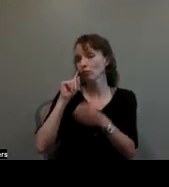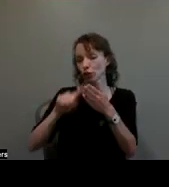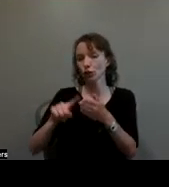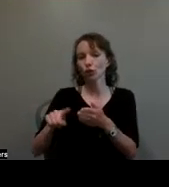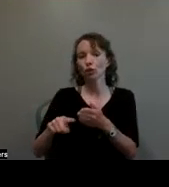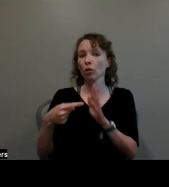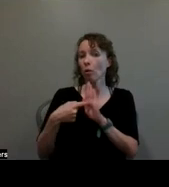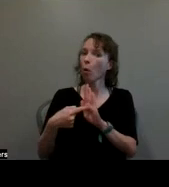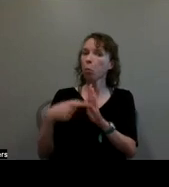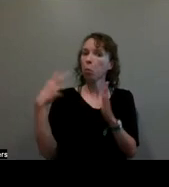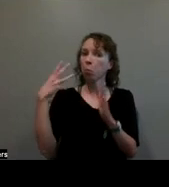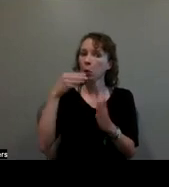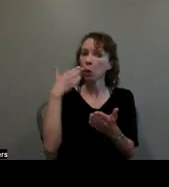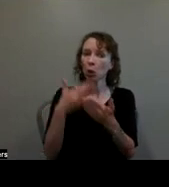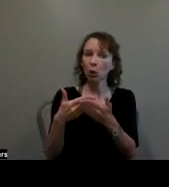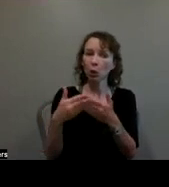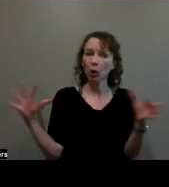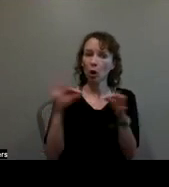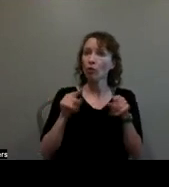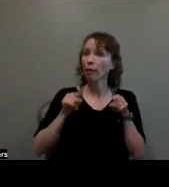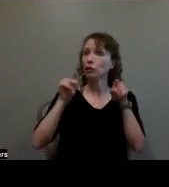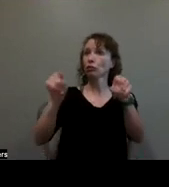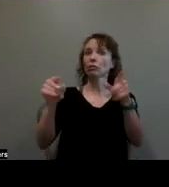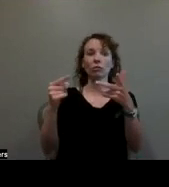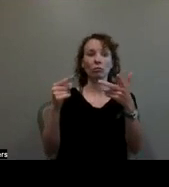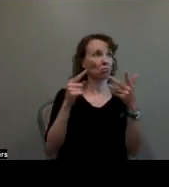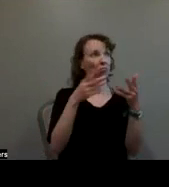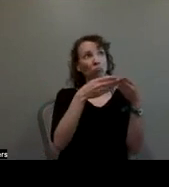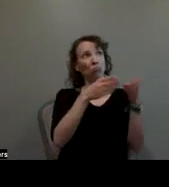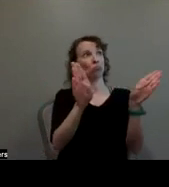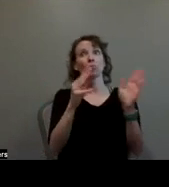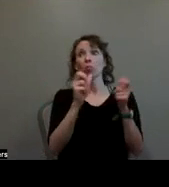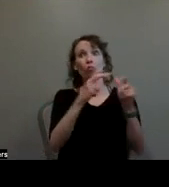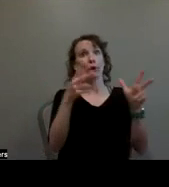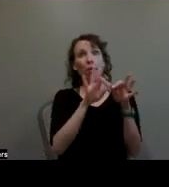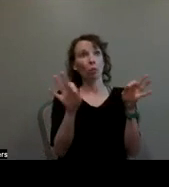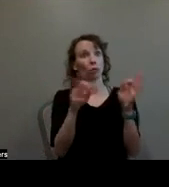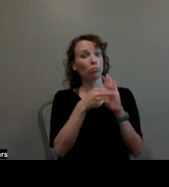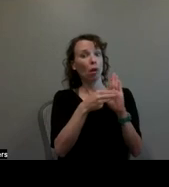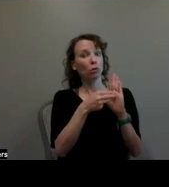good Spearman correlation of these general protein language models across a number of